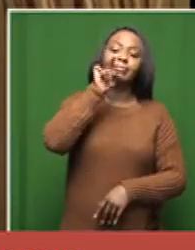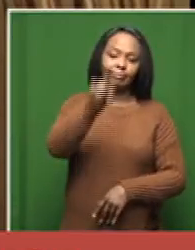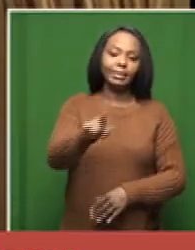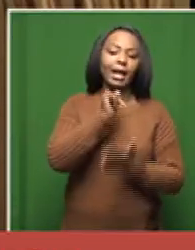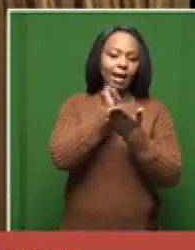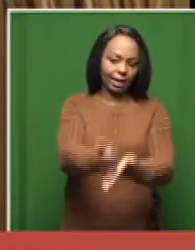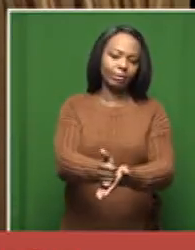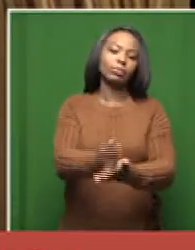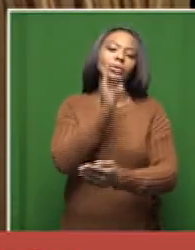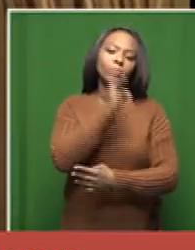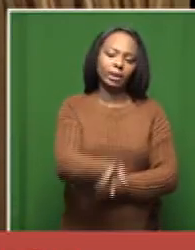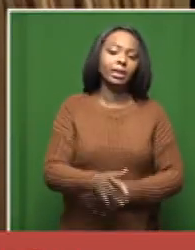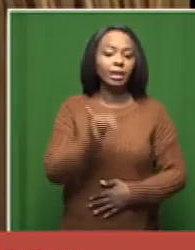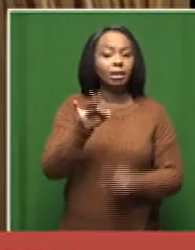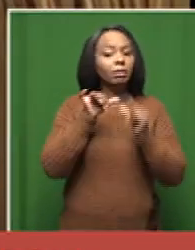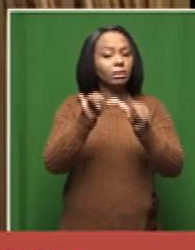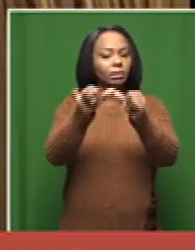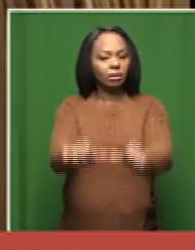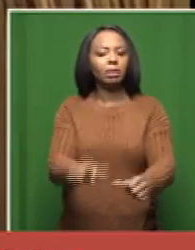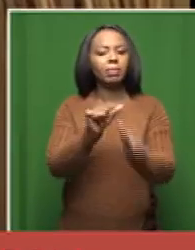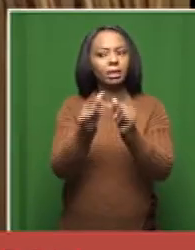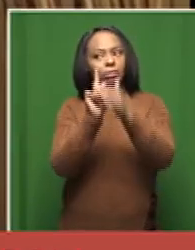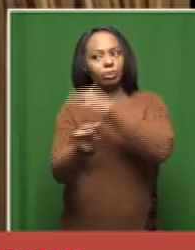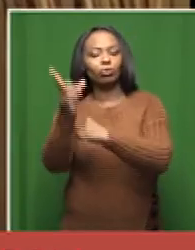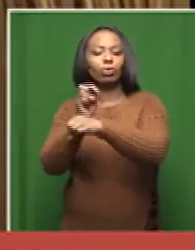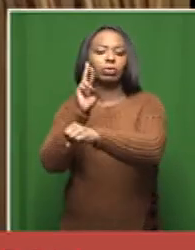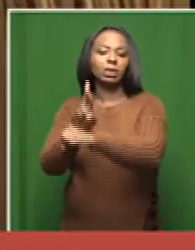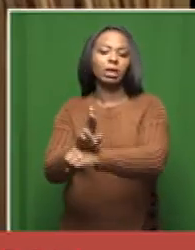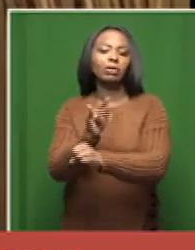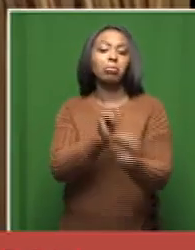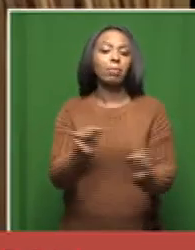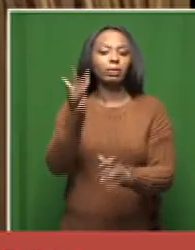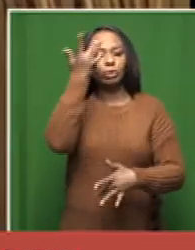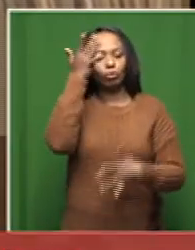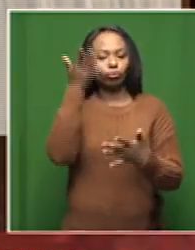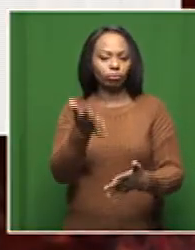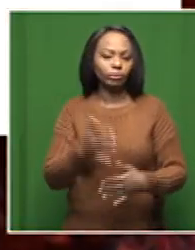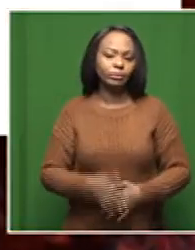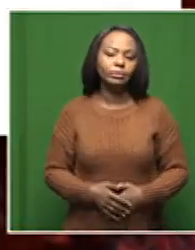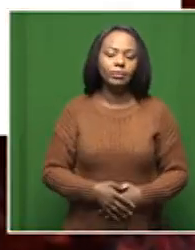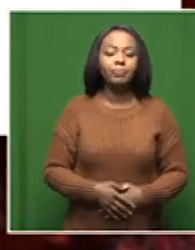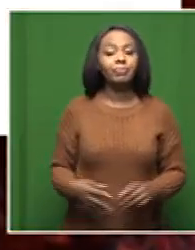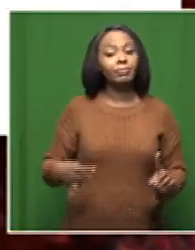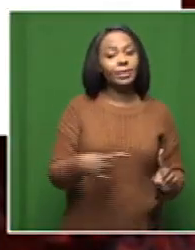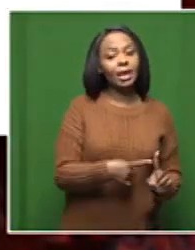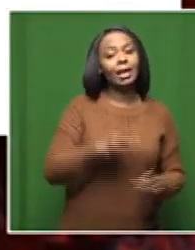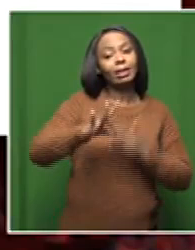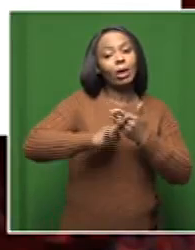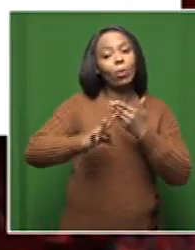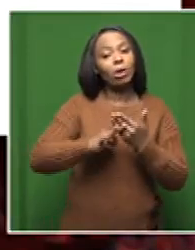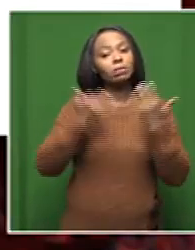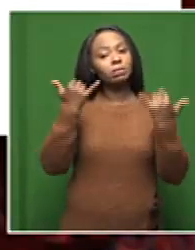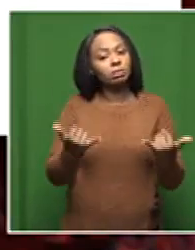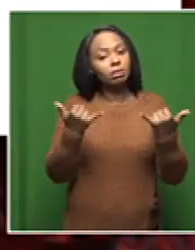it's ongoing, then you may need to seek further medical assistance. All right. Lee Sakanya says that it's been 3 weeks now not